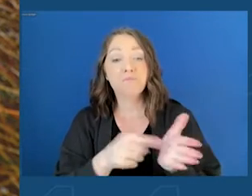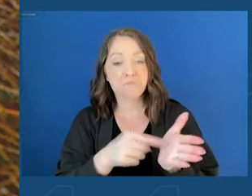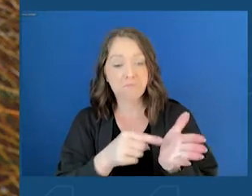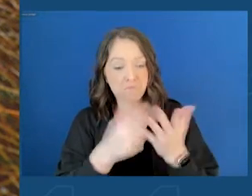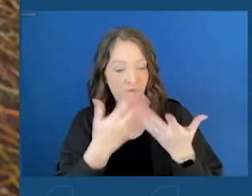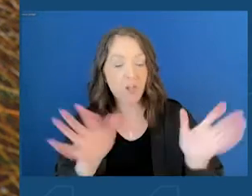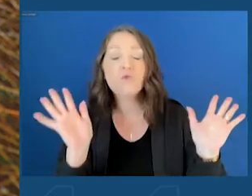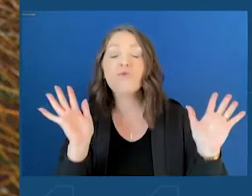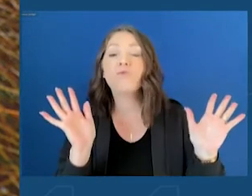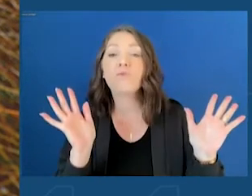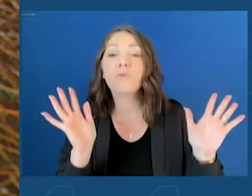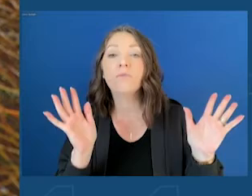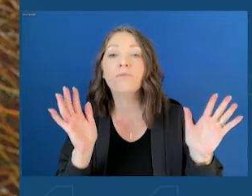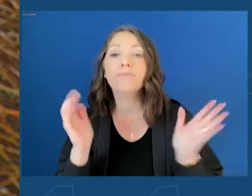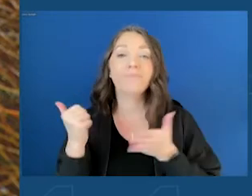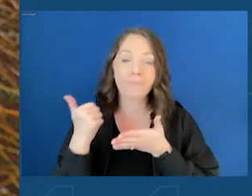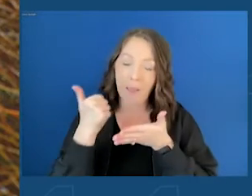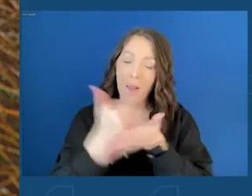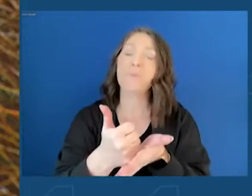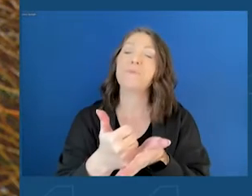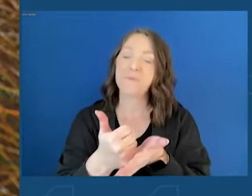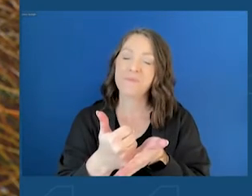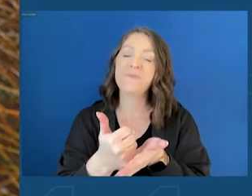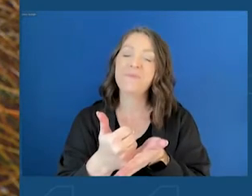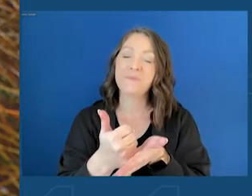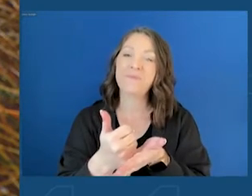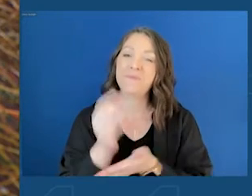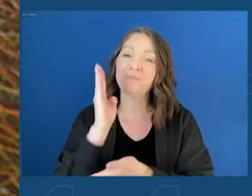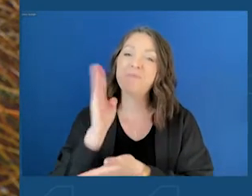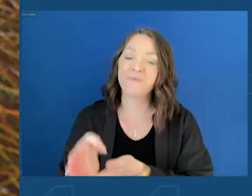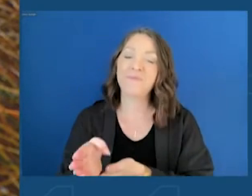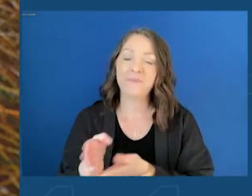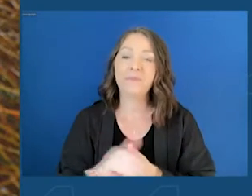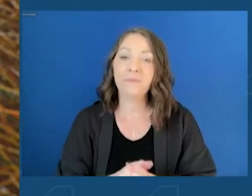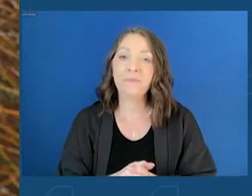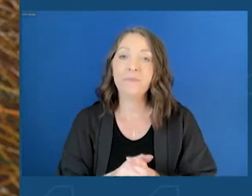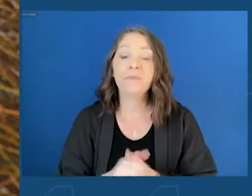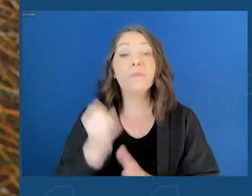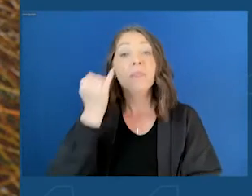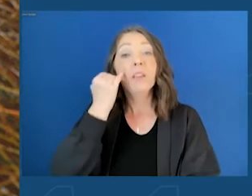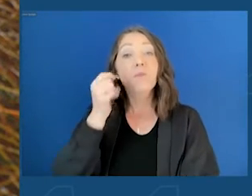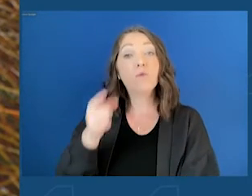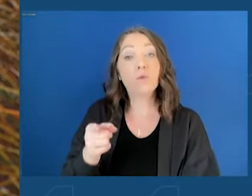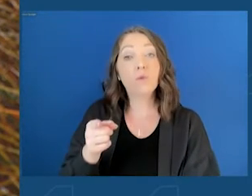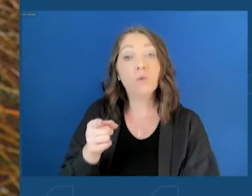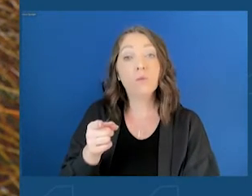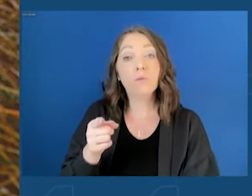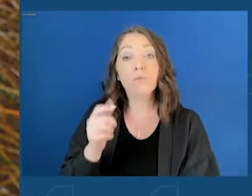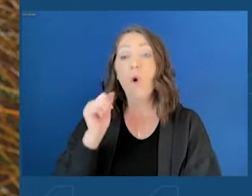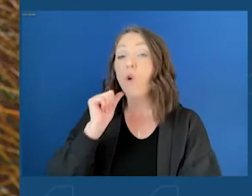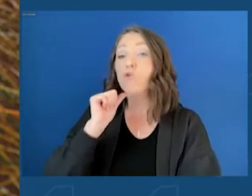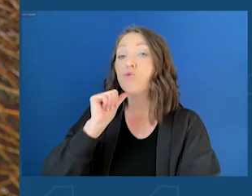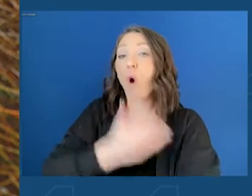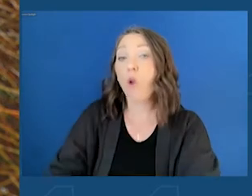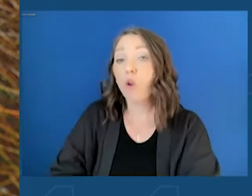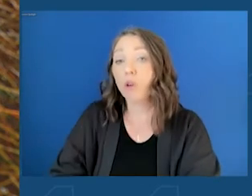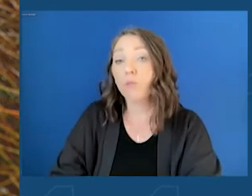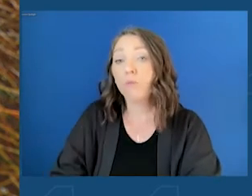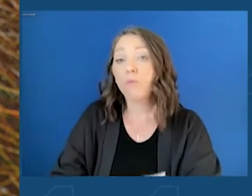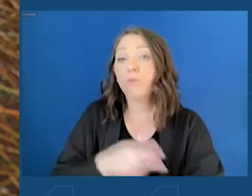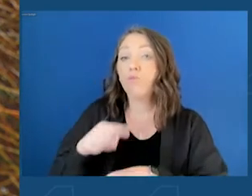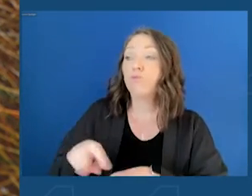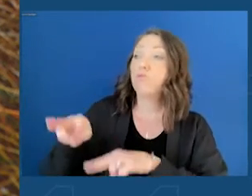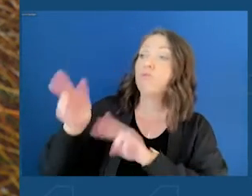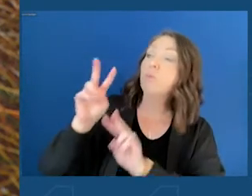help is on the way. If you are a daughter looking to your mom and